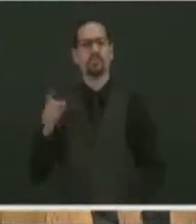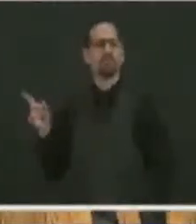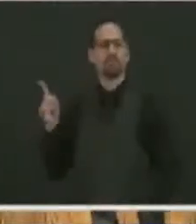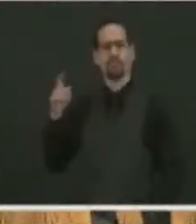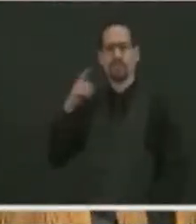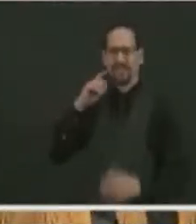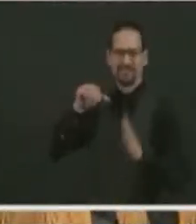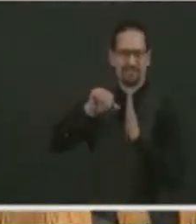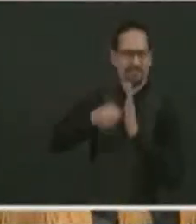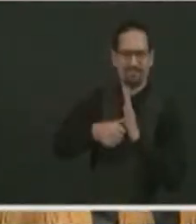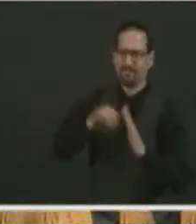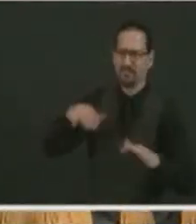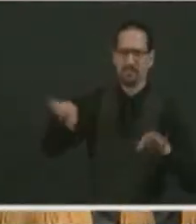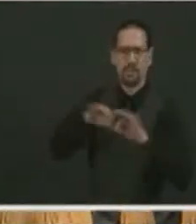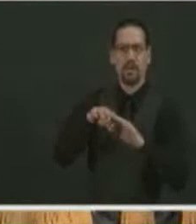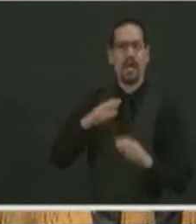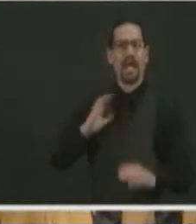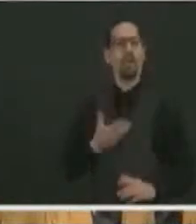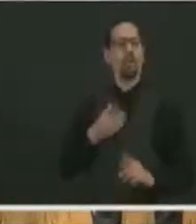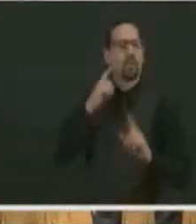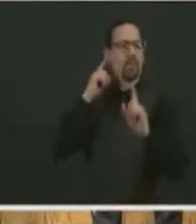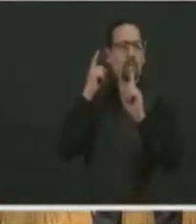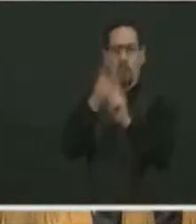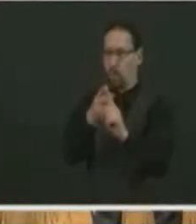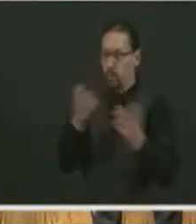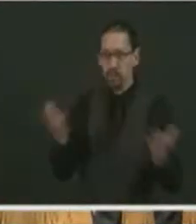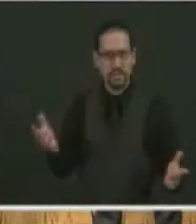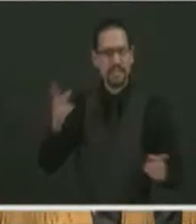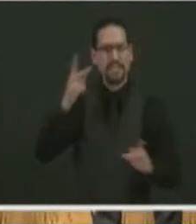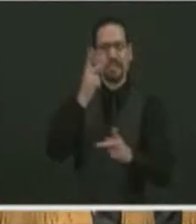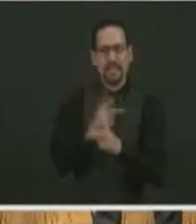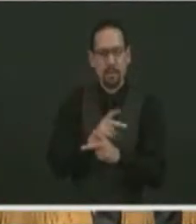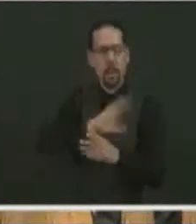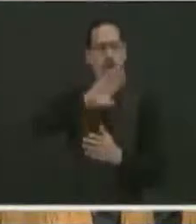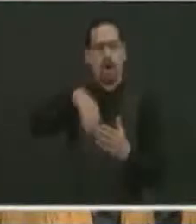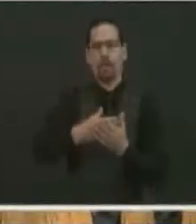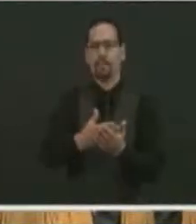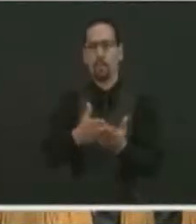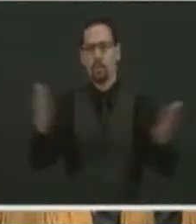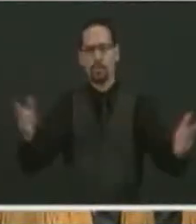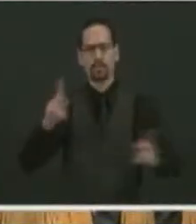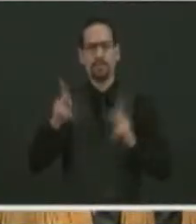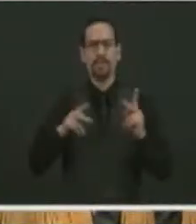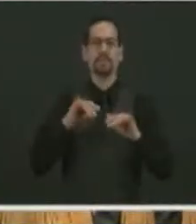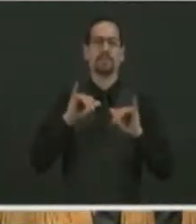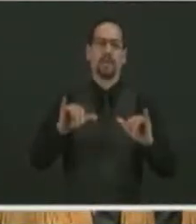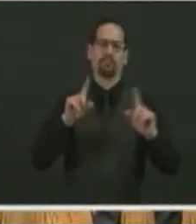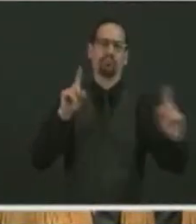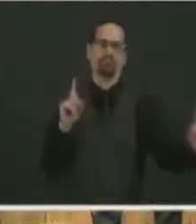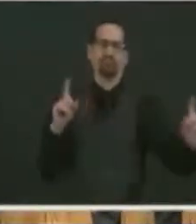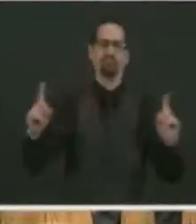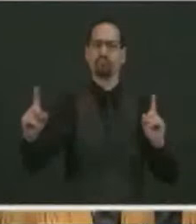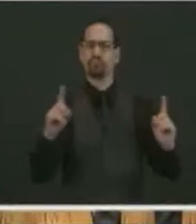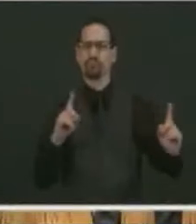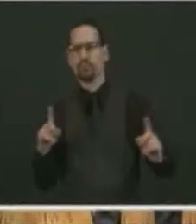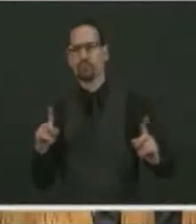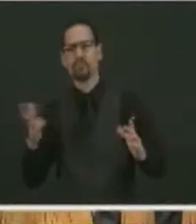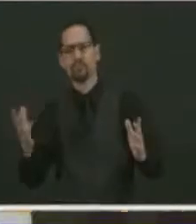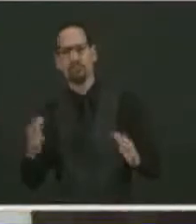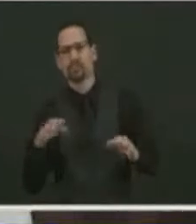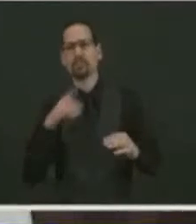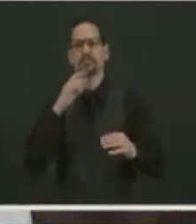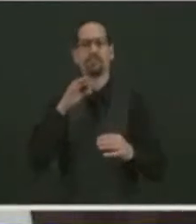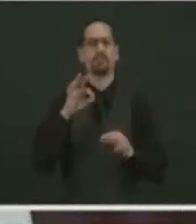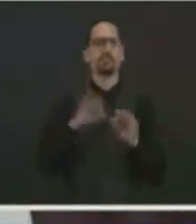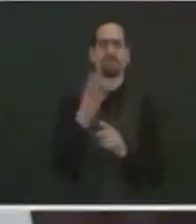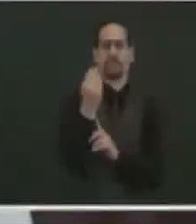have a goal, which is to keep everybody far enough apart, and particularly if you're exercising 14 feet. If it's easier for